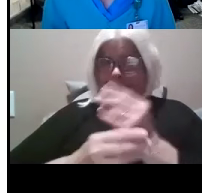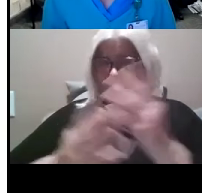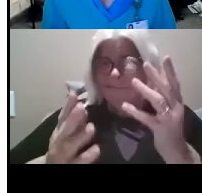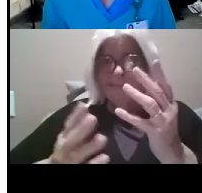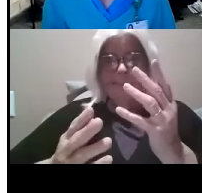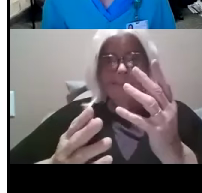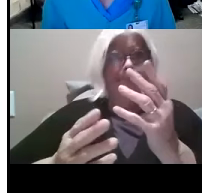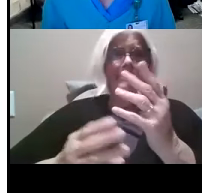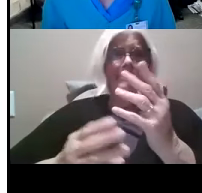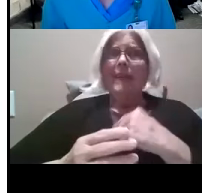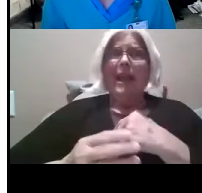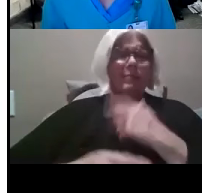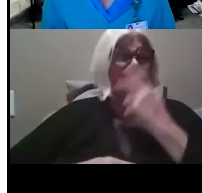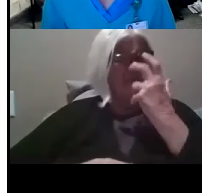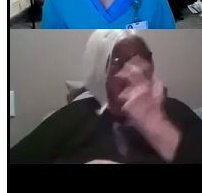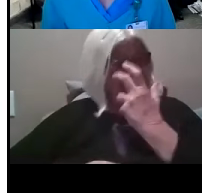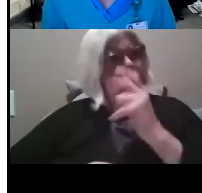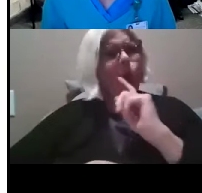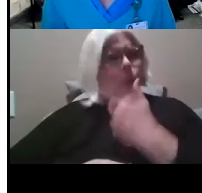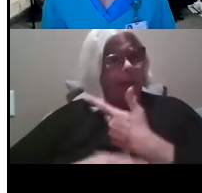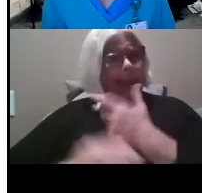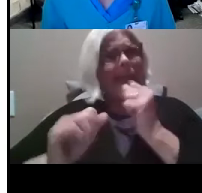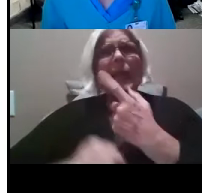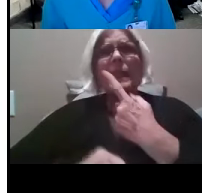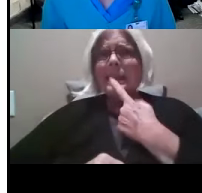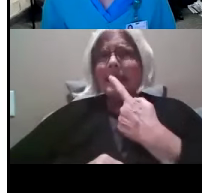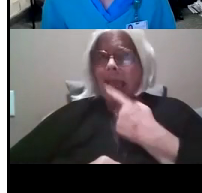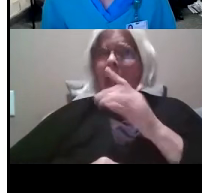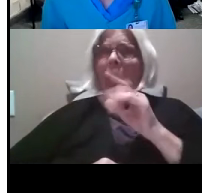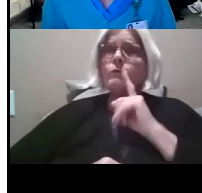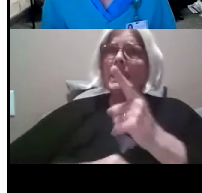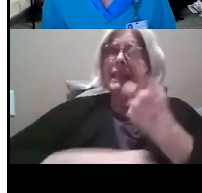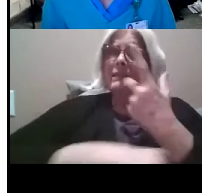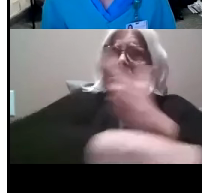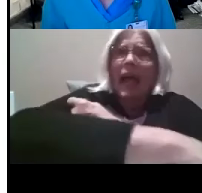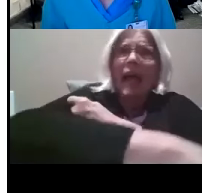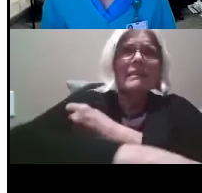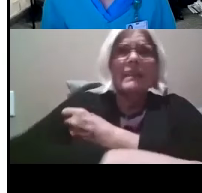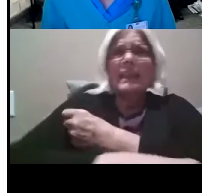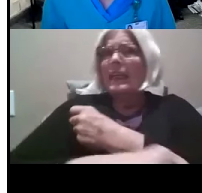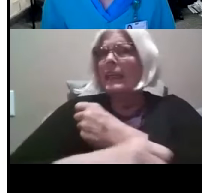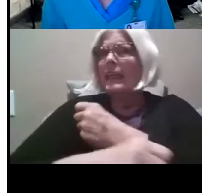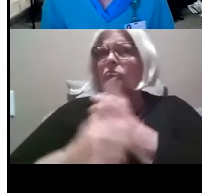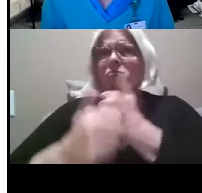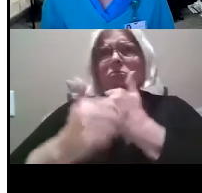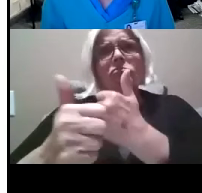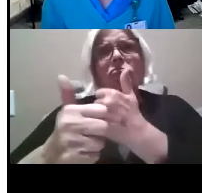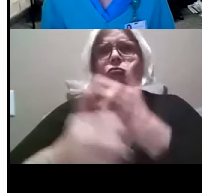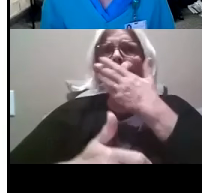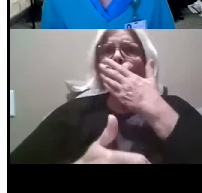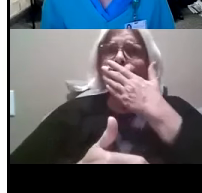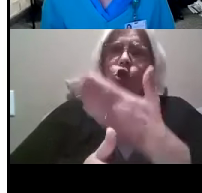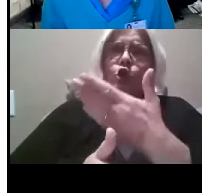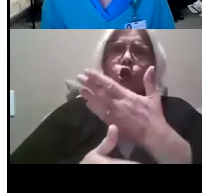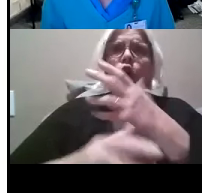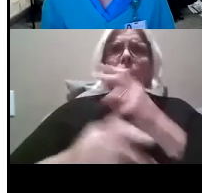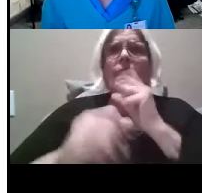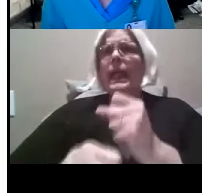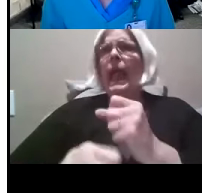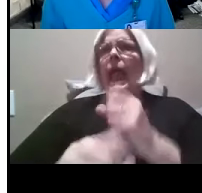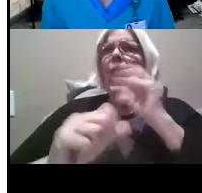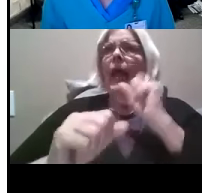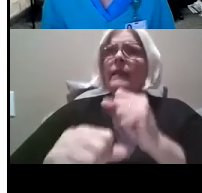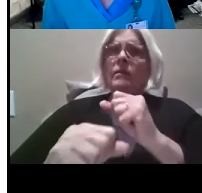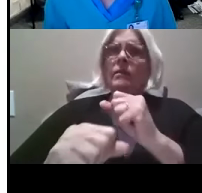stopping people from getting COVID and preventing serious illness, hospitalization, and death from COVID. I mean, I know it's been